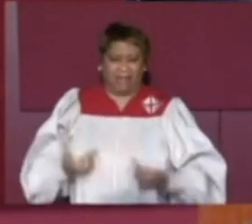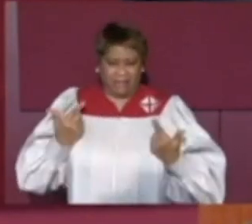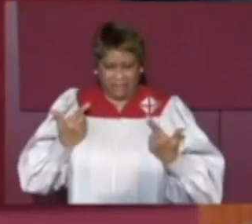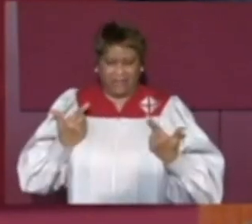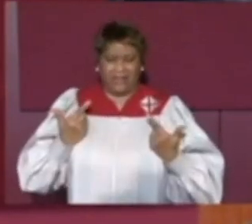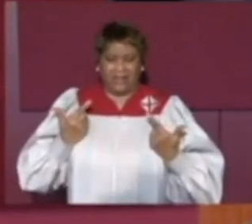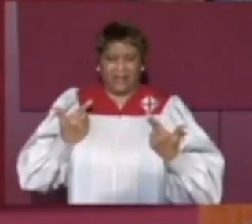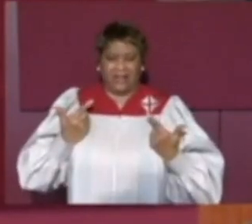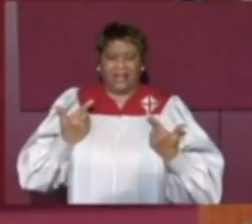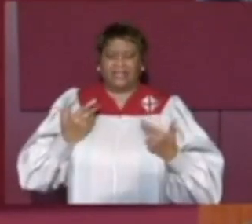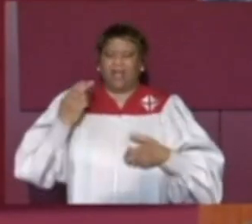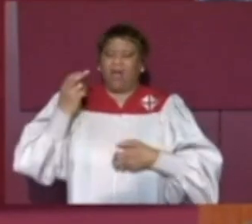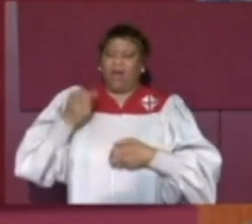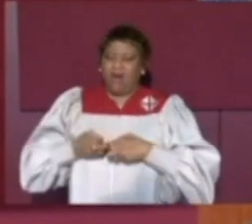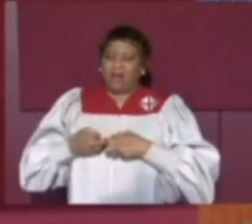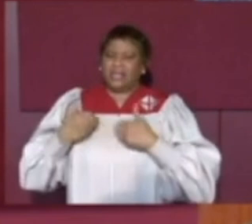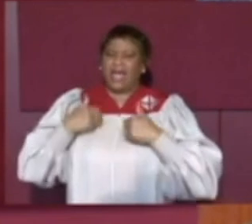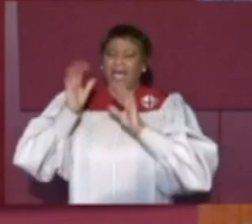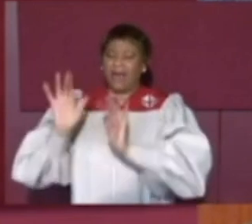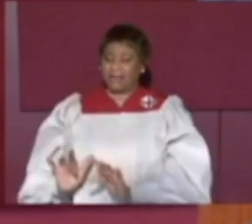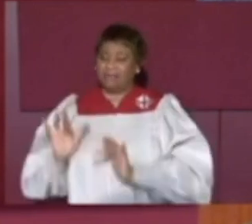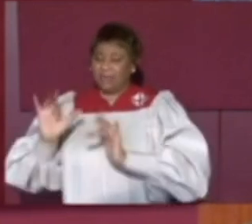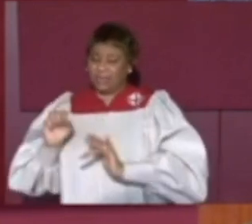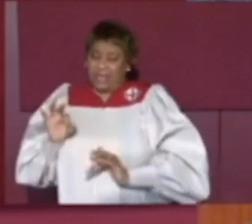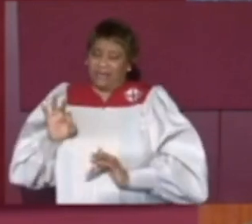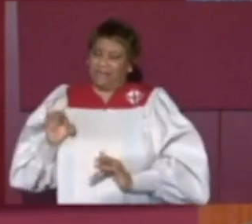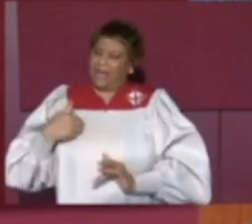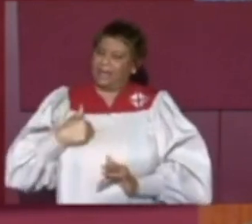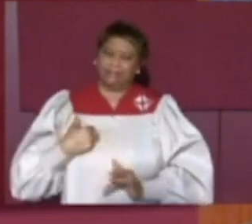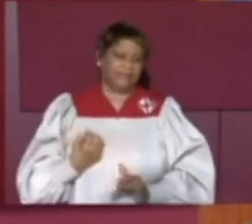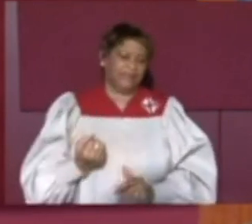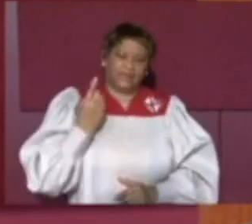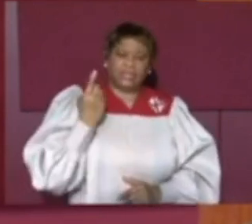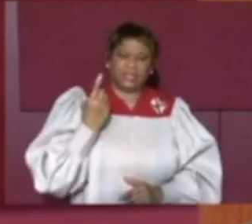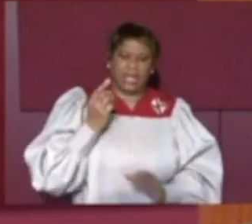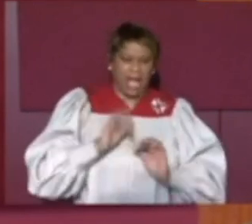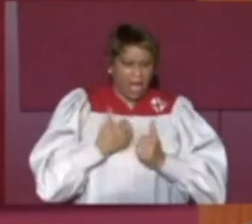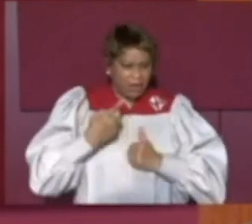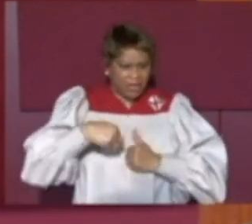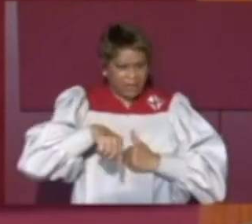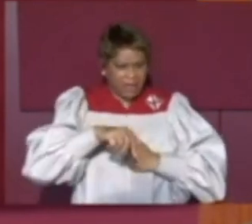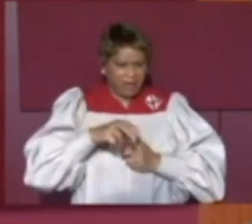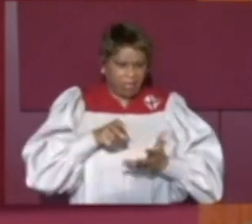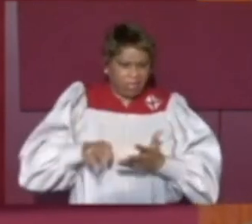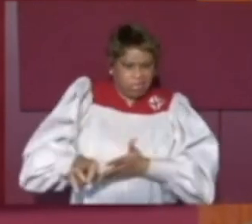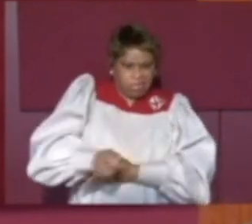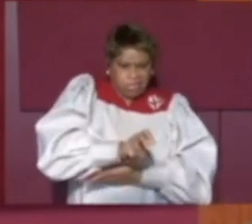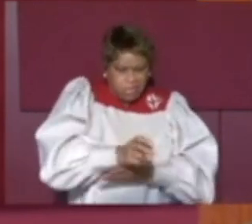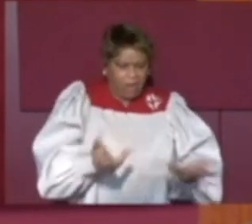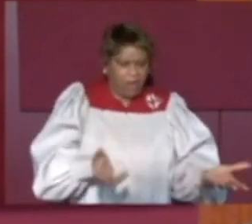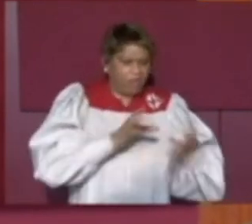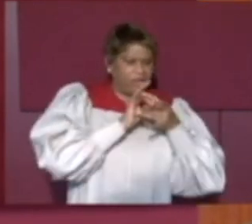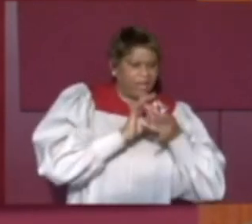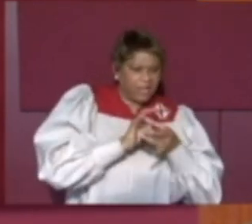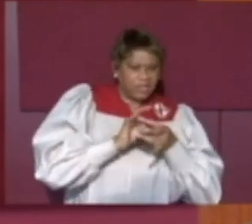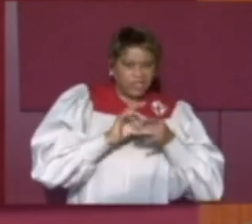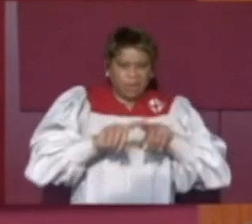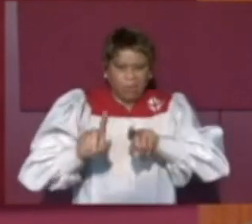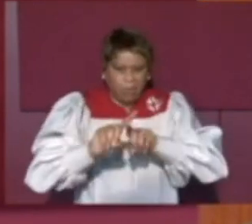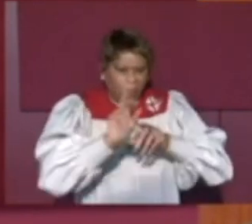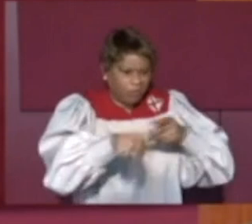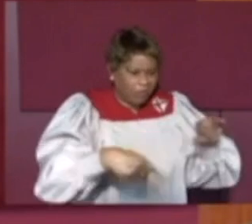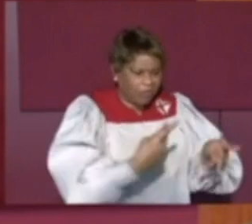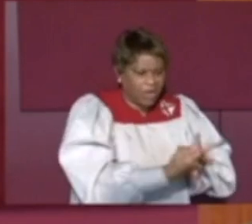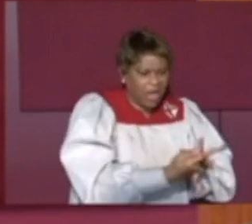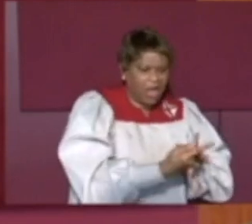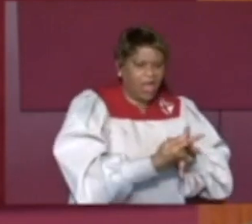hard to have any mercy if I don't have any understanding. I don't understand how they can just jump from relationship to relationship. I don't understand why they just